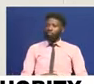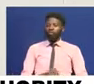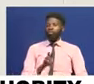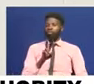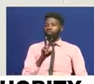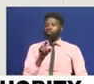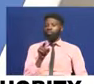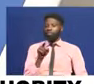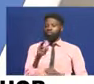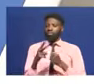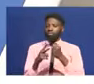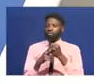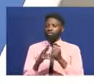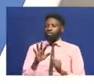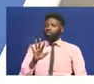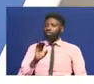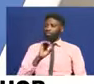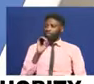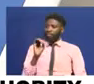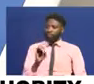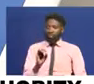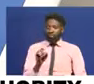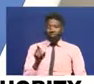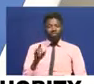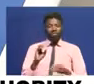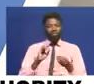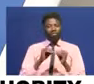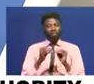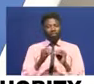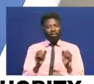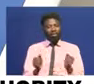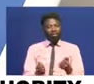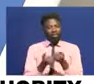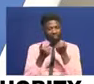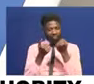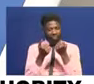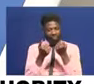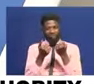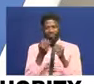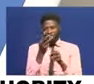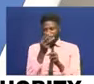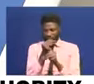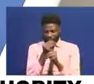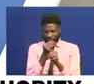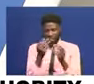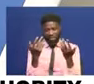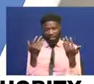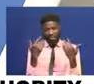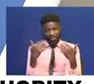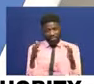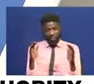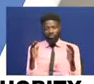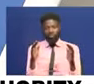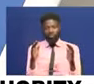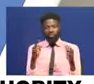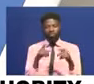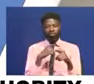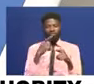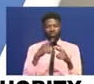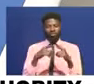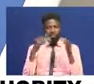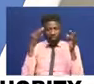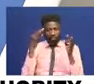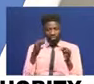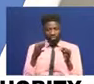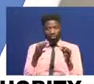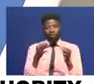2.75% is a number that was worked out after a lot of thought. So ideally, if it is 2.75%, and if we